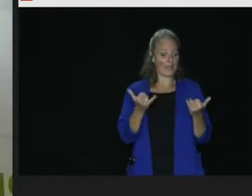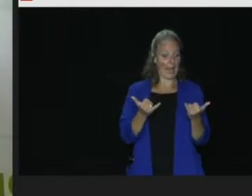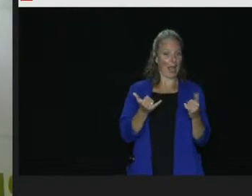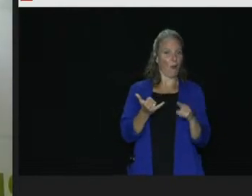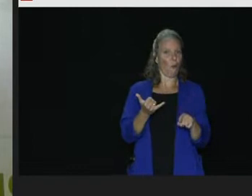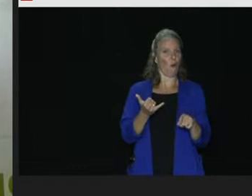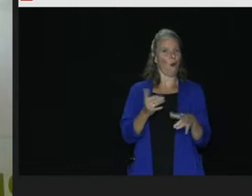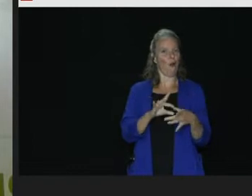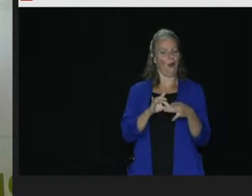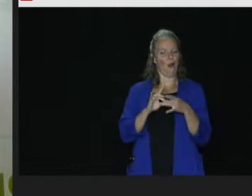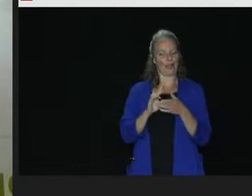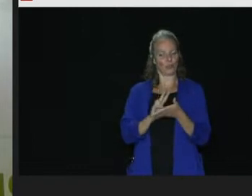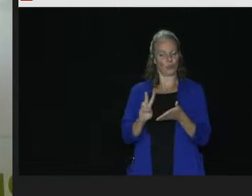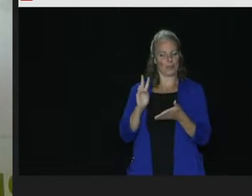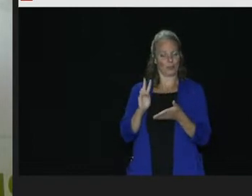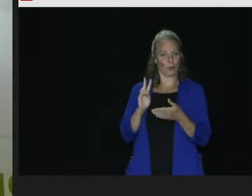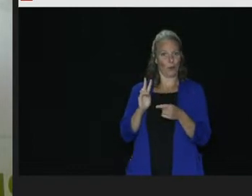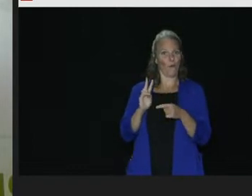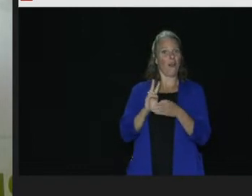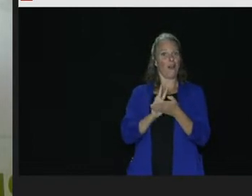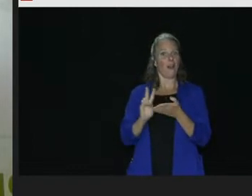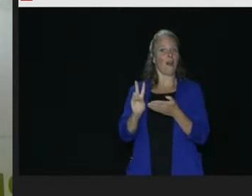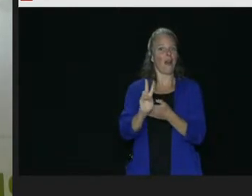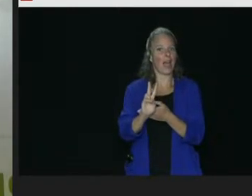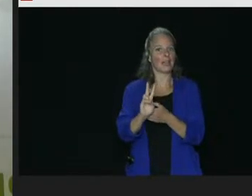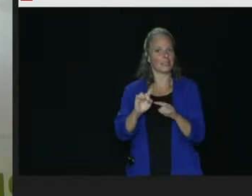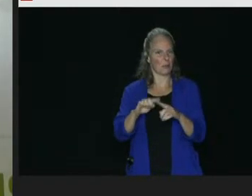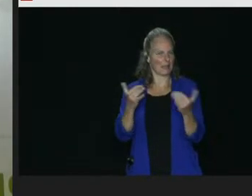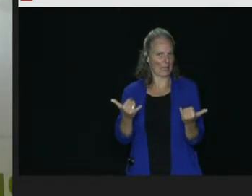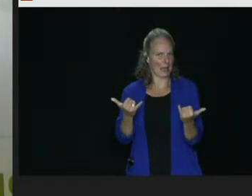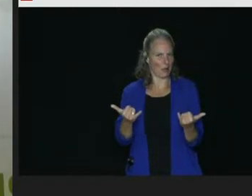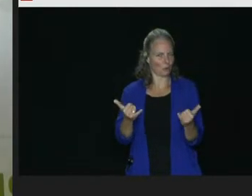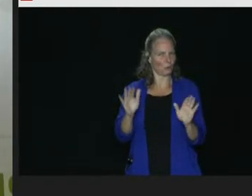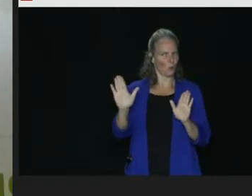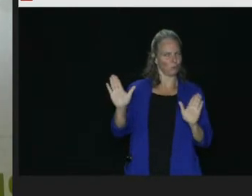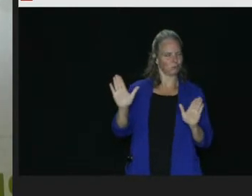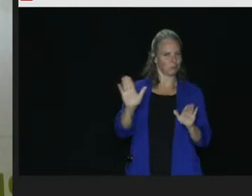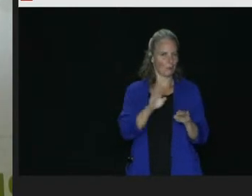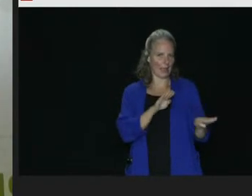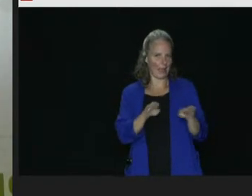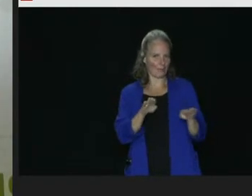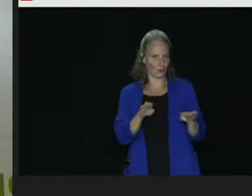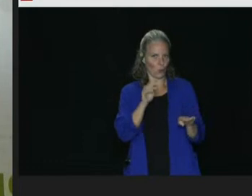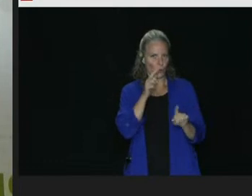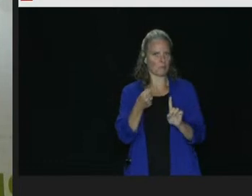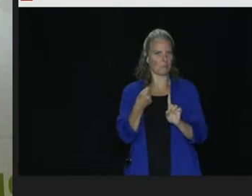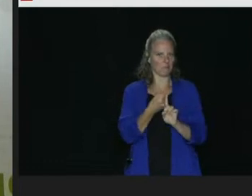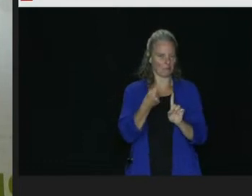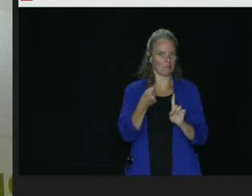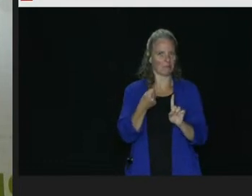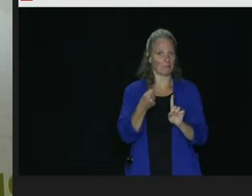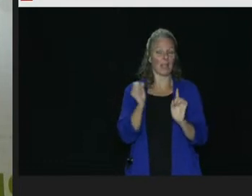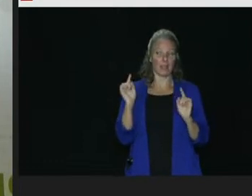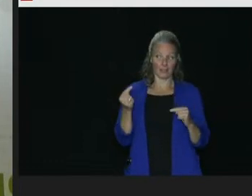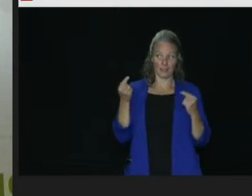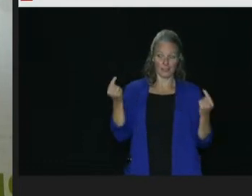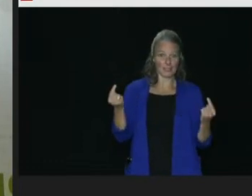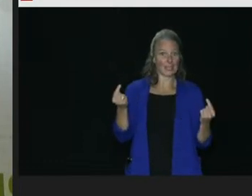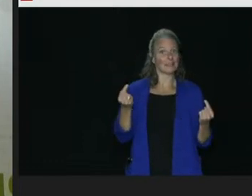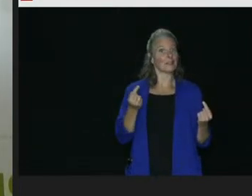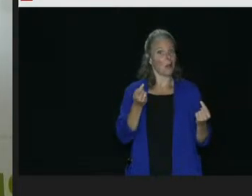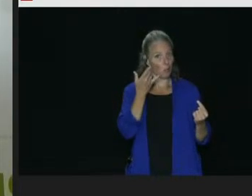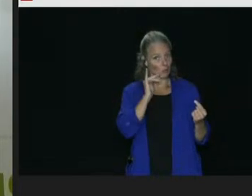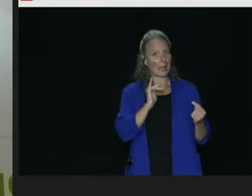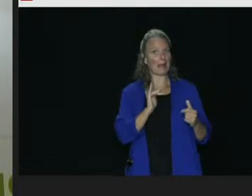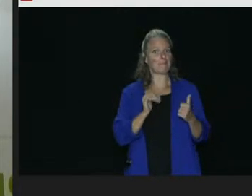that people have got that concept now. So whatever's been done in the last few weeks has worked, but we